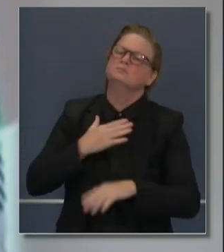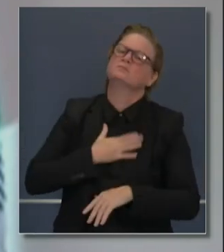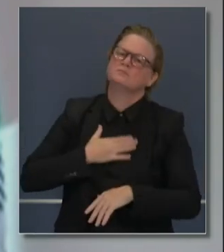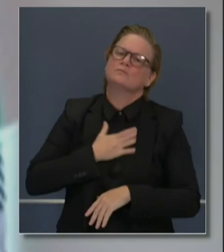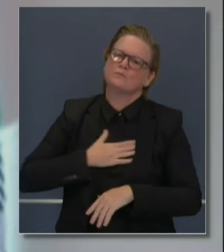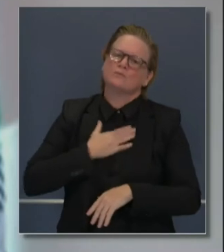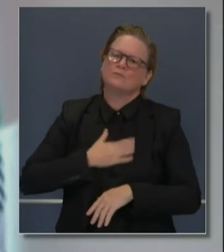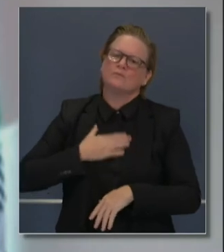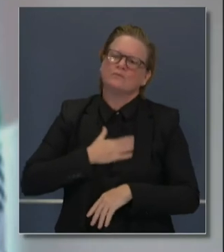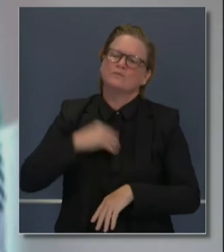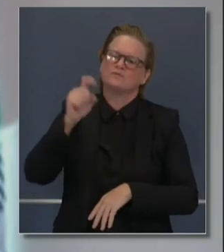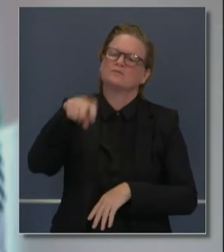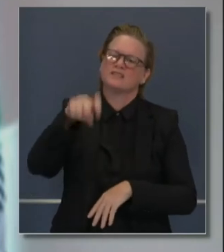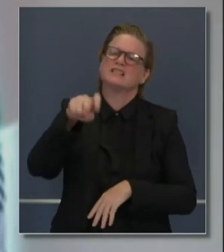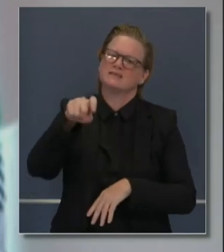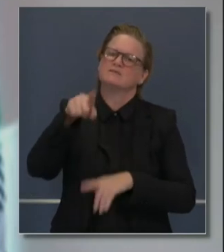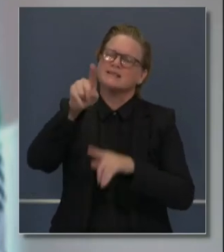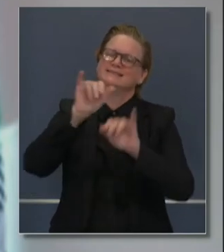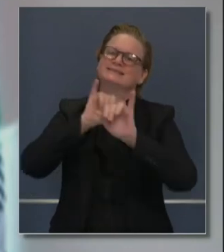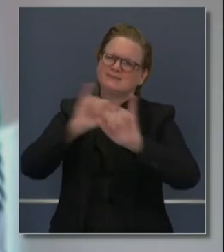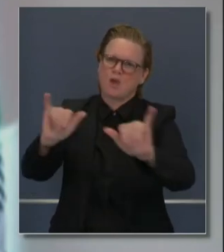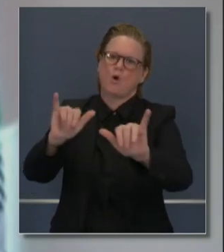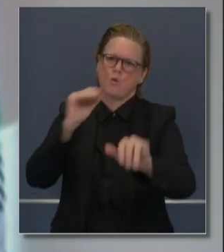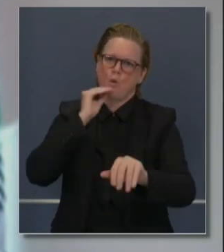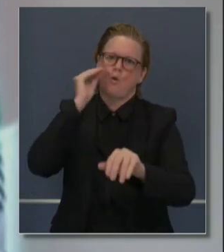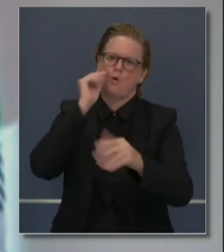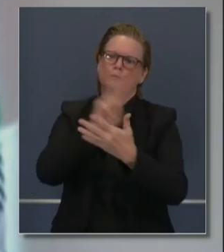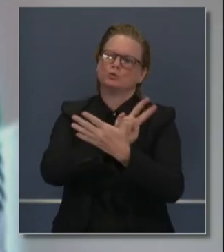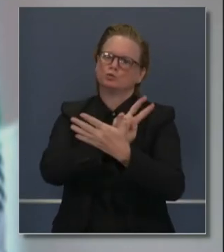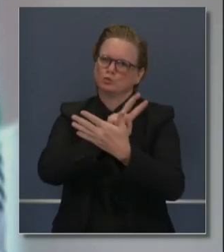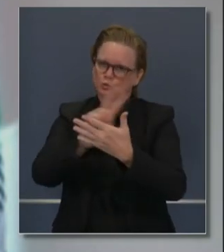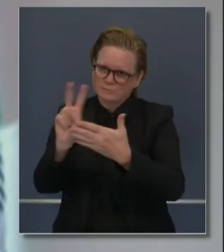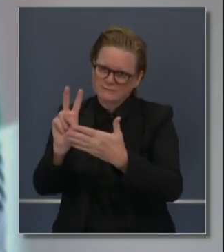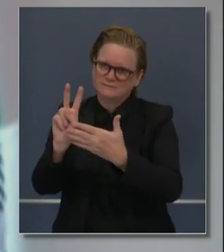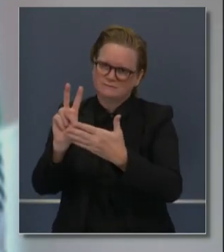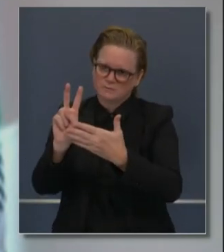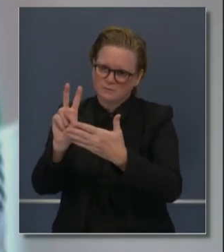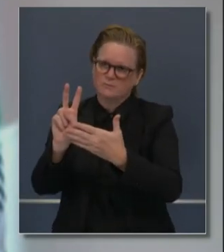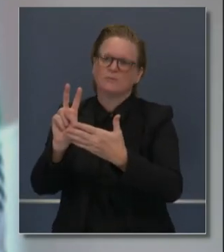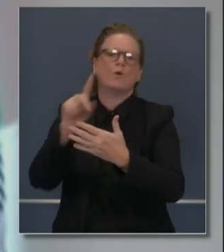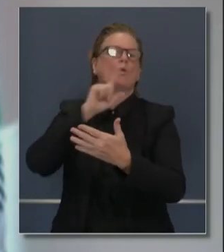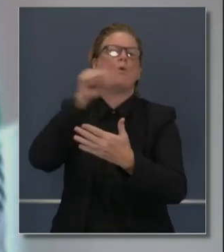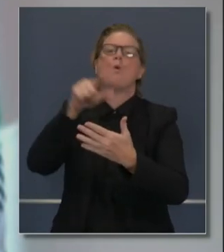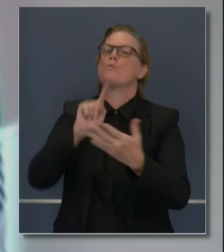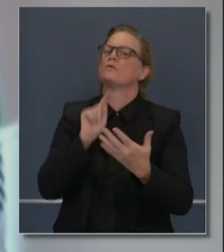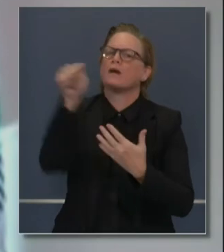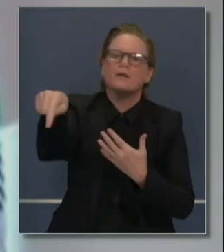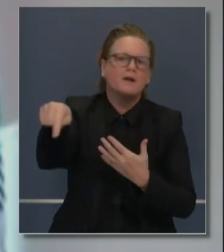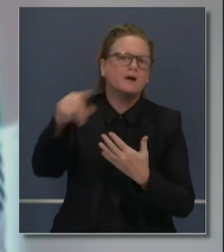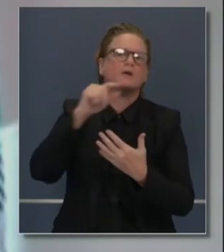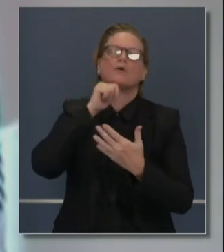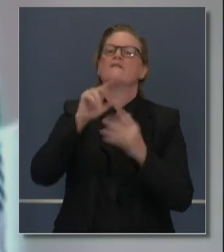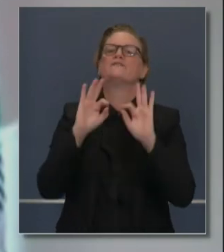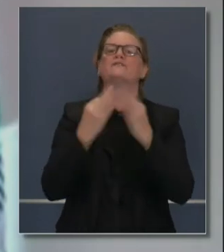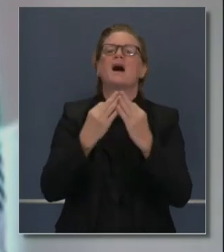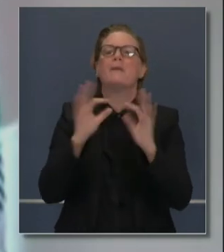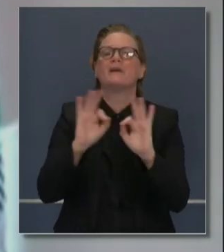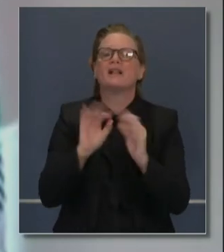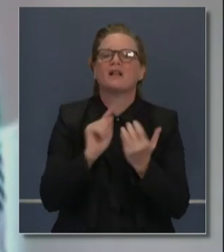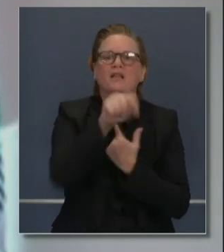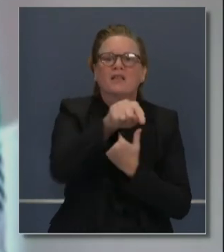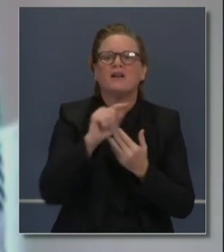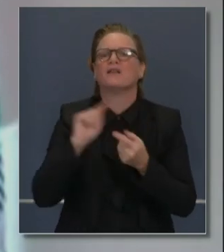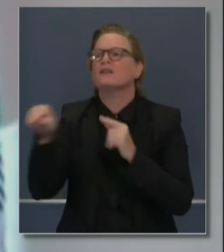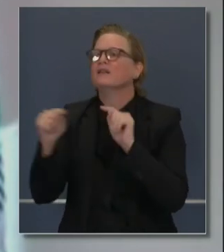next 2 weeks, 14 days at home, not mixing beyond their household, not mixing beyond those they traveled with, so that